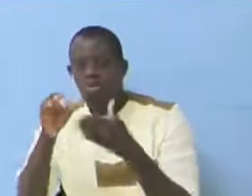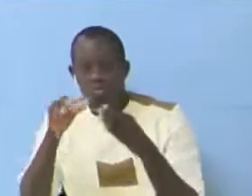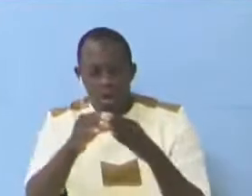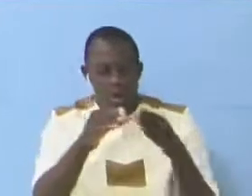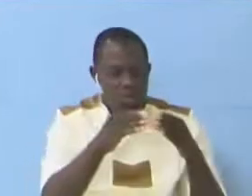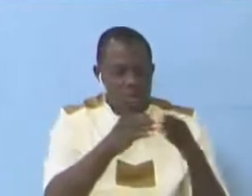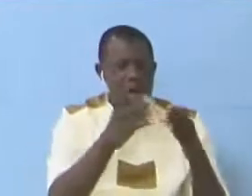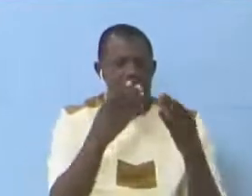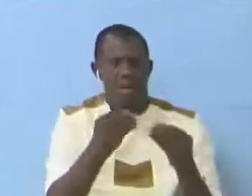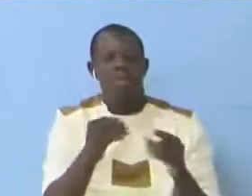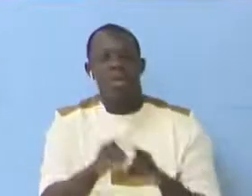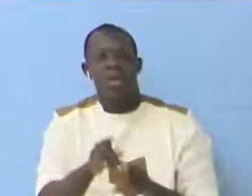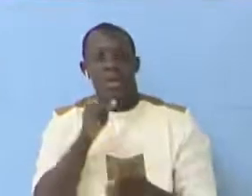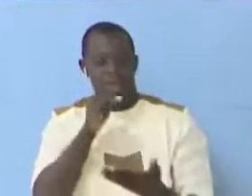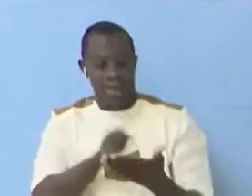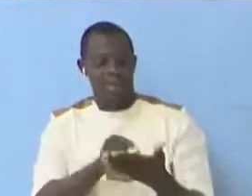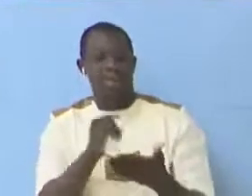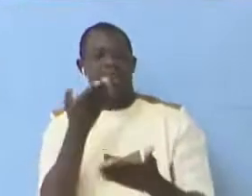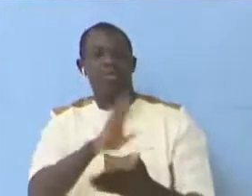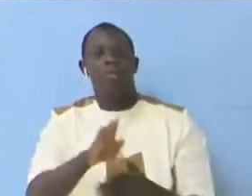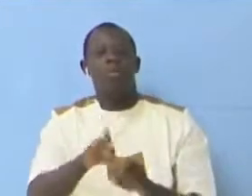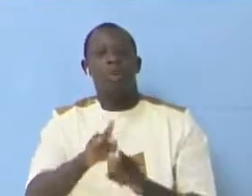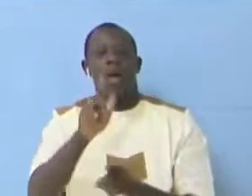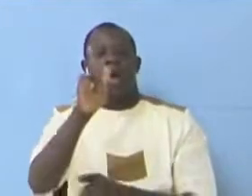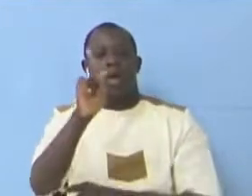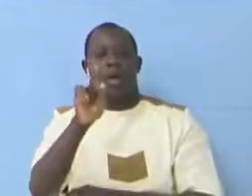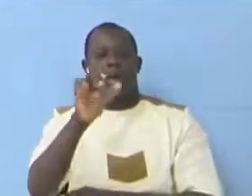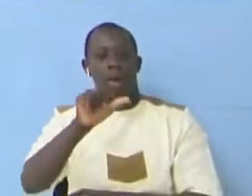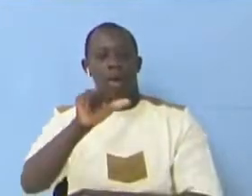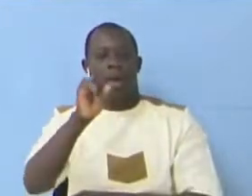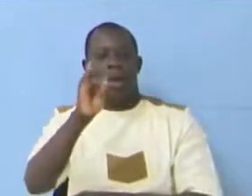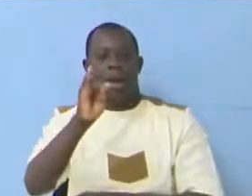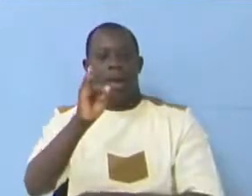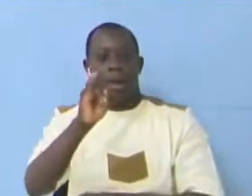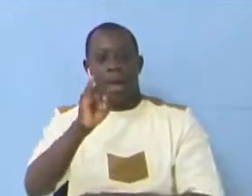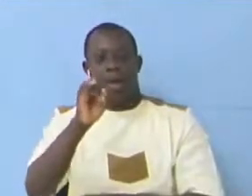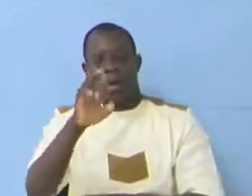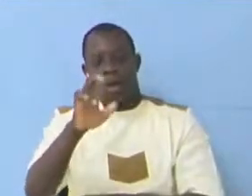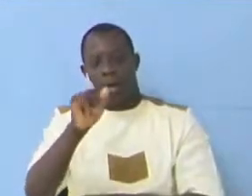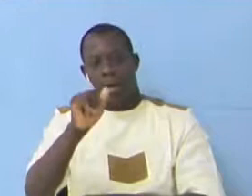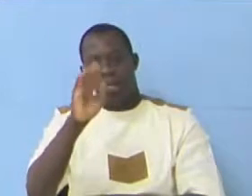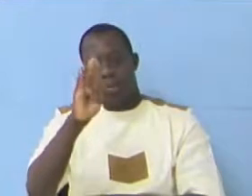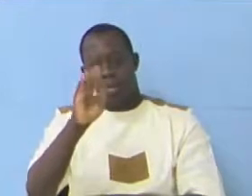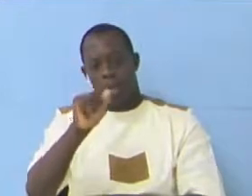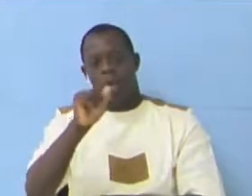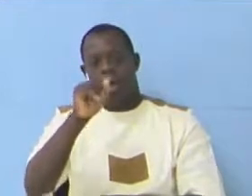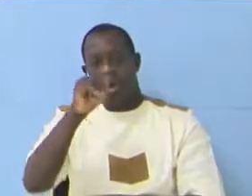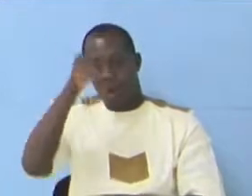was at the Kairaba police station. Police station.